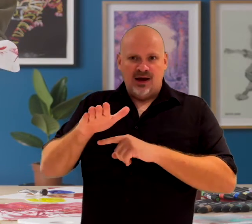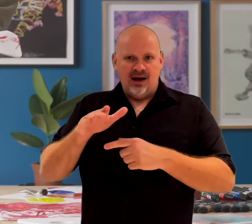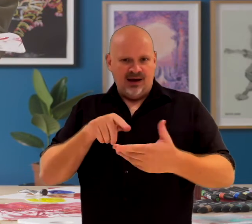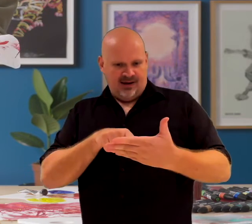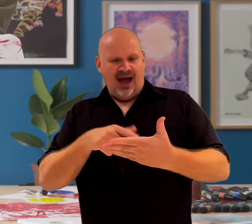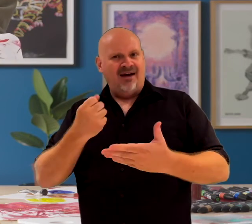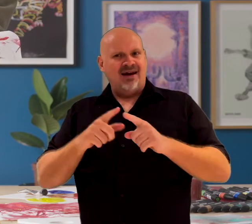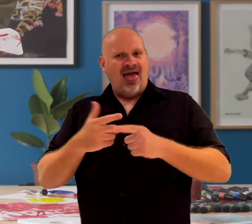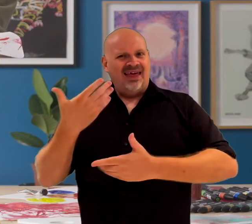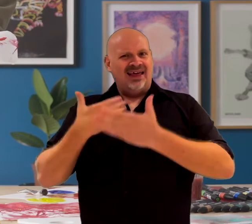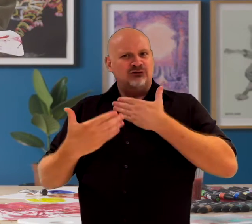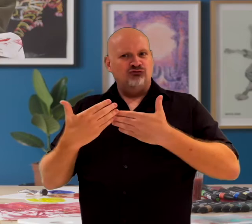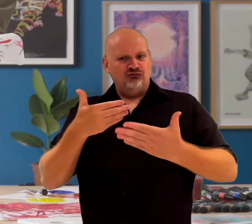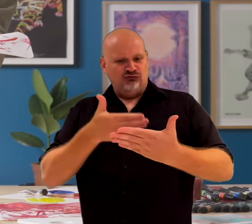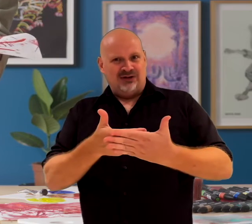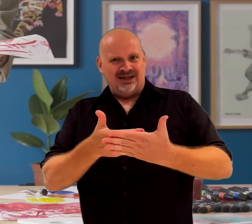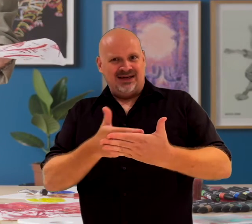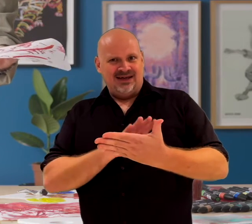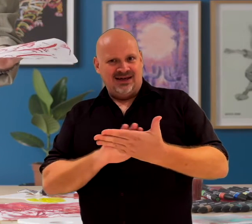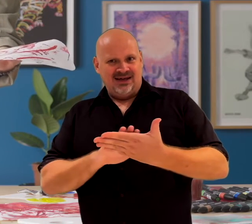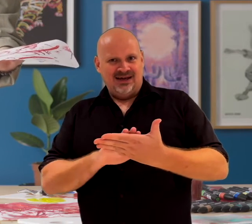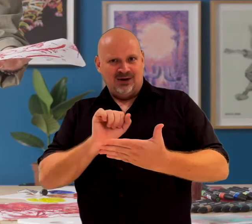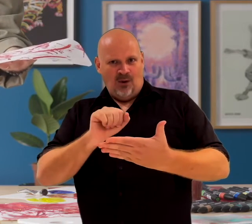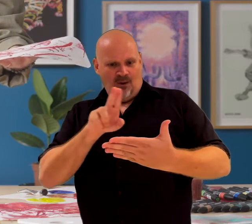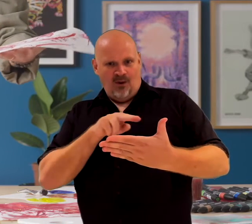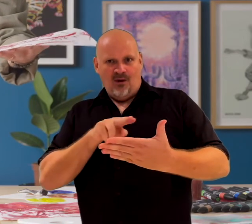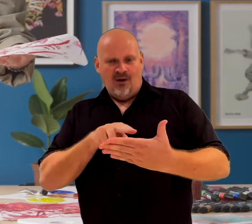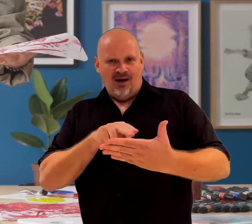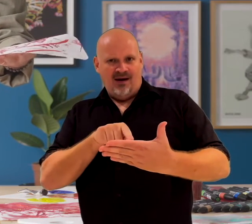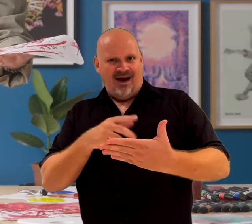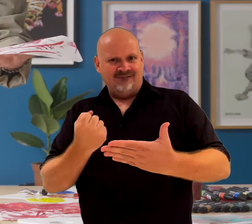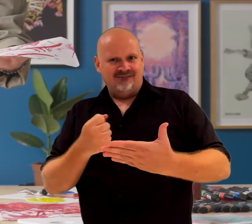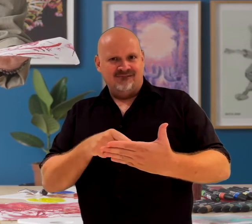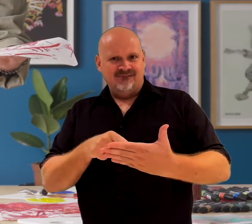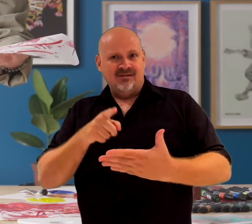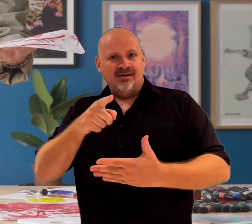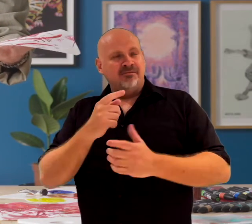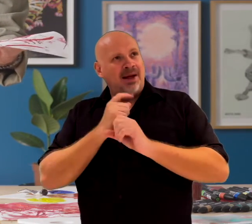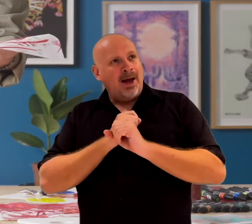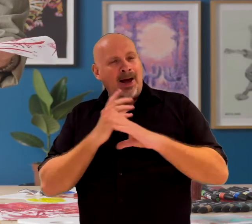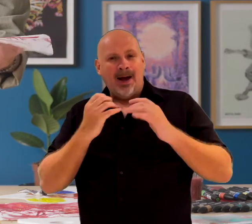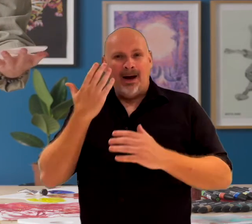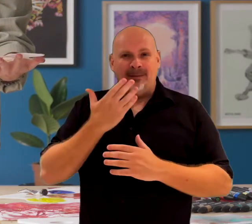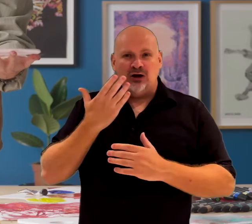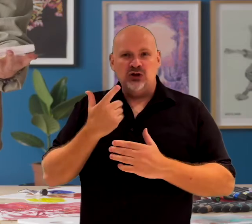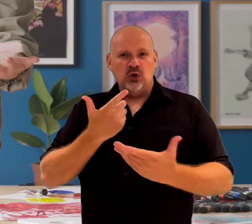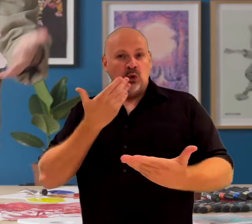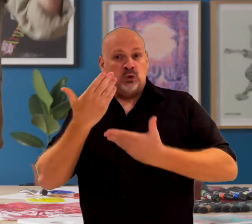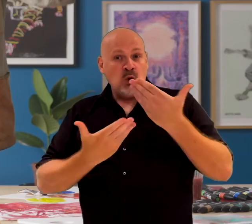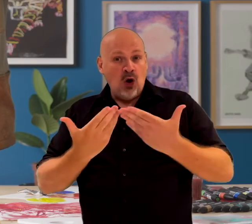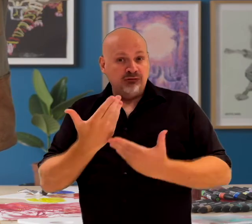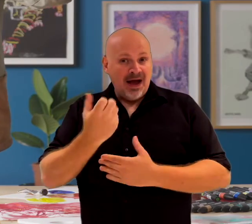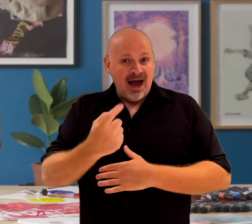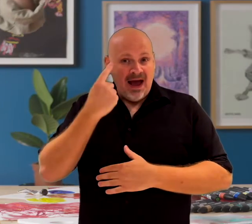can imagine the future. So there's actual history on the surface of the paper and your painting. So